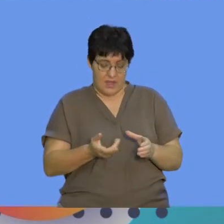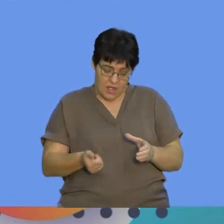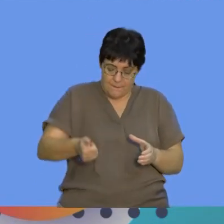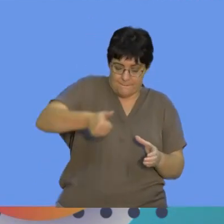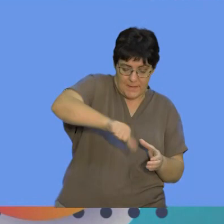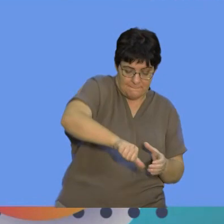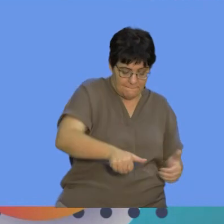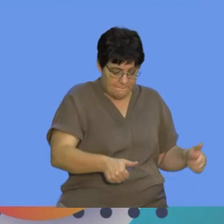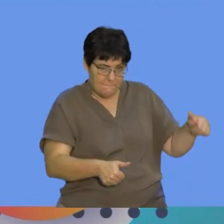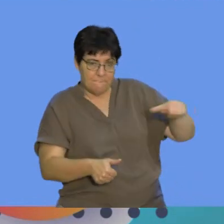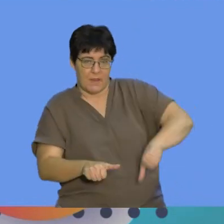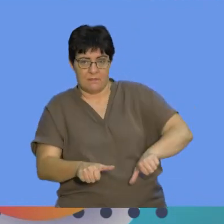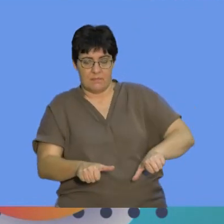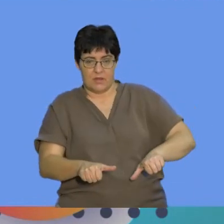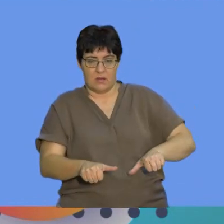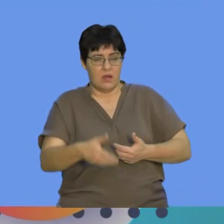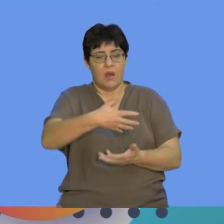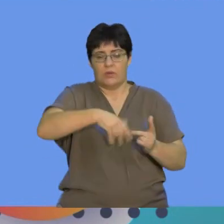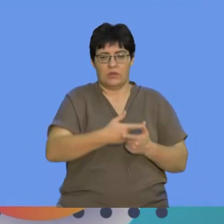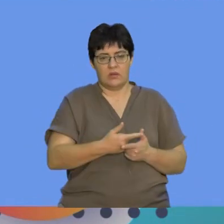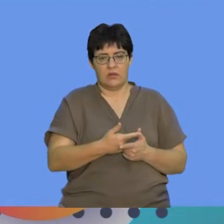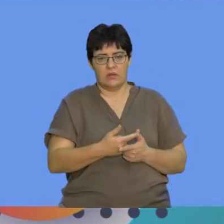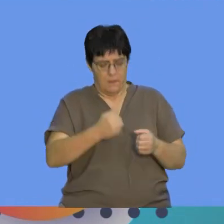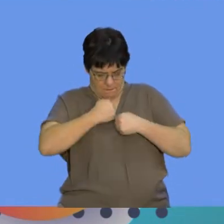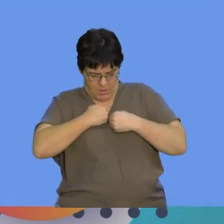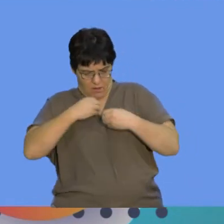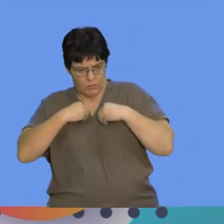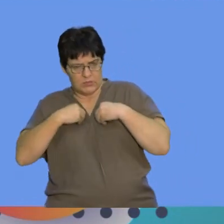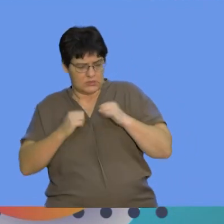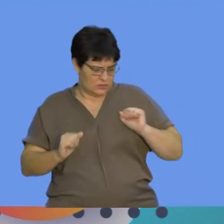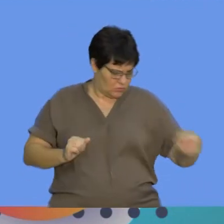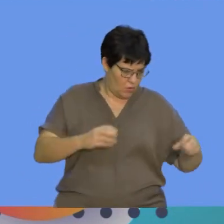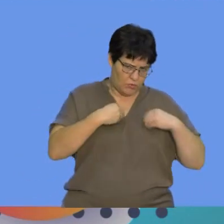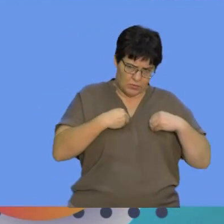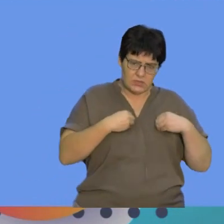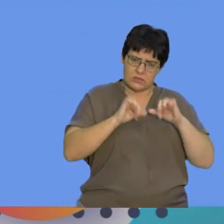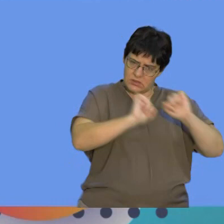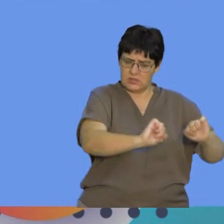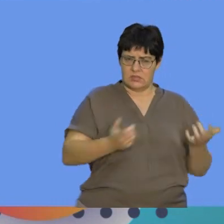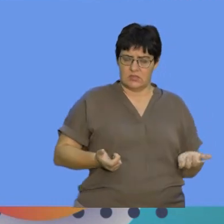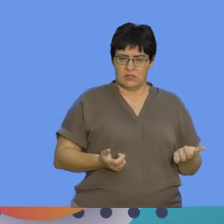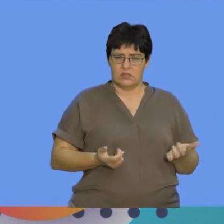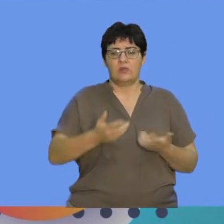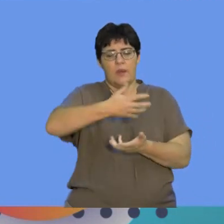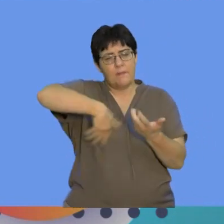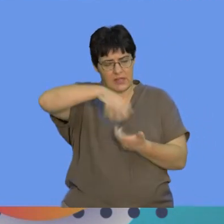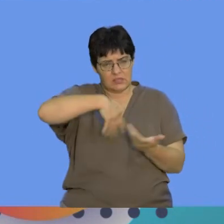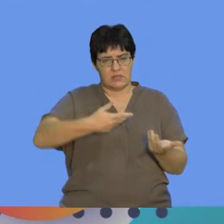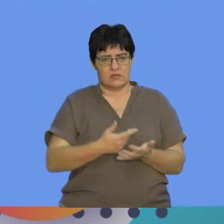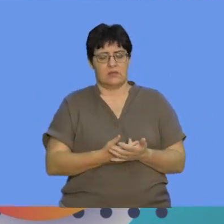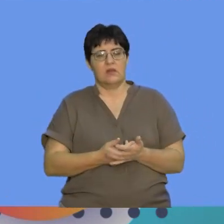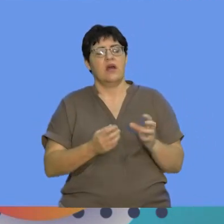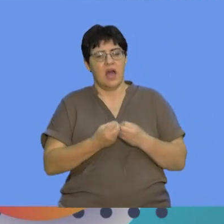chemically bond with each other. They retain their properties. So that's a mixture. So a mixture is actually made up of